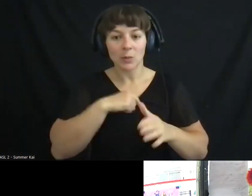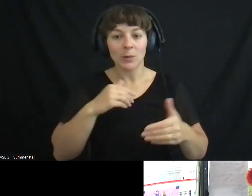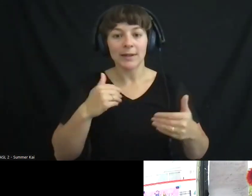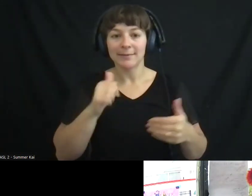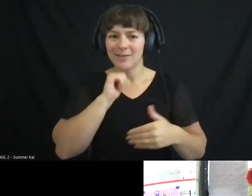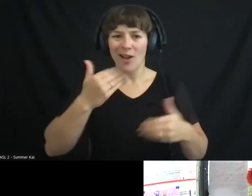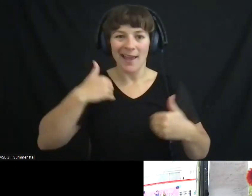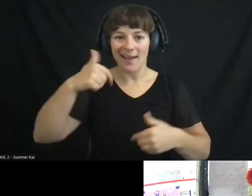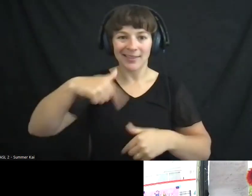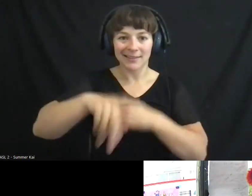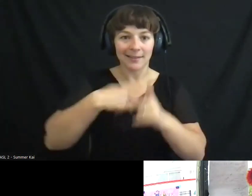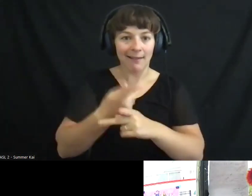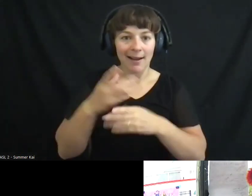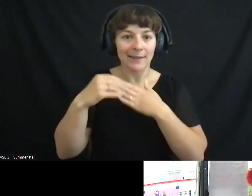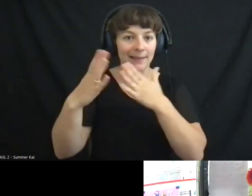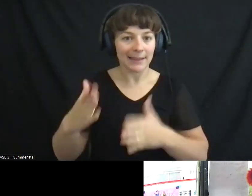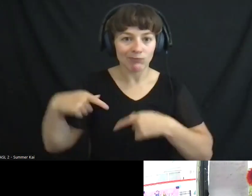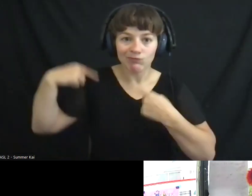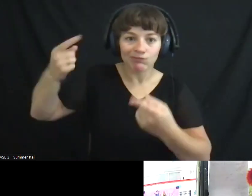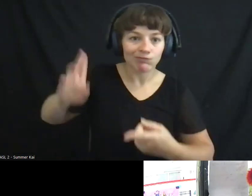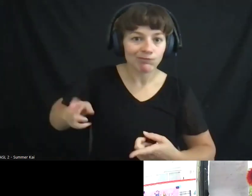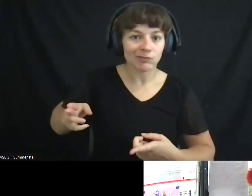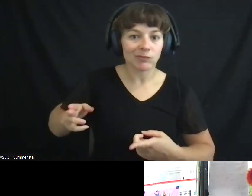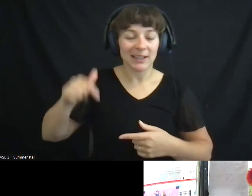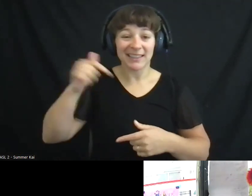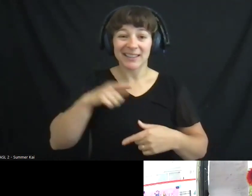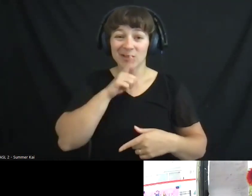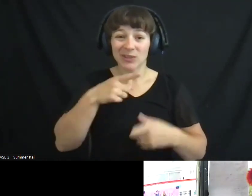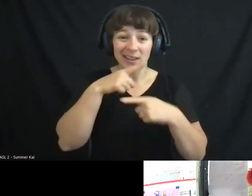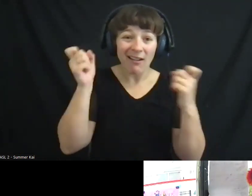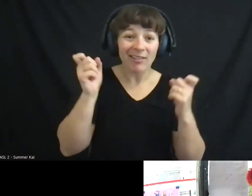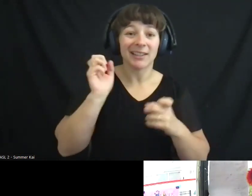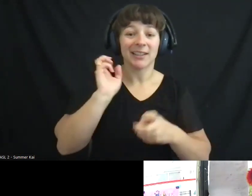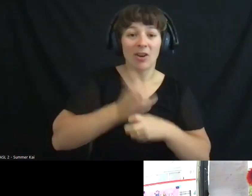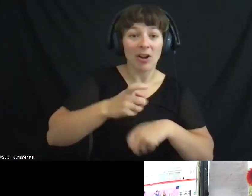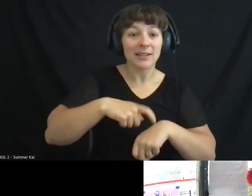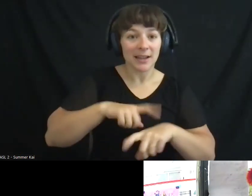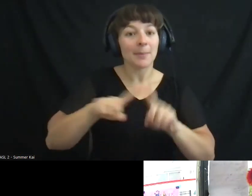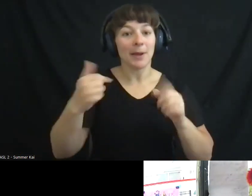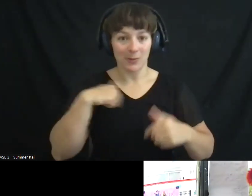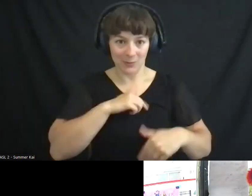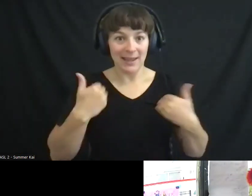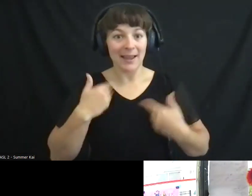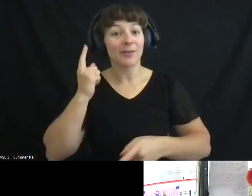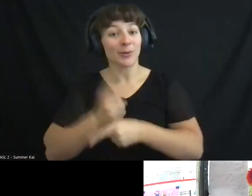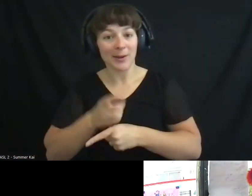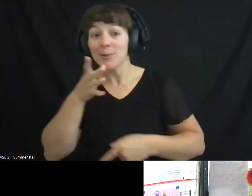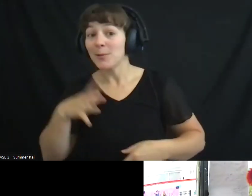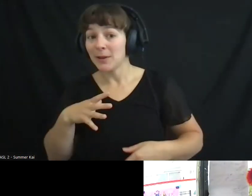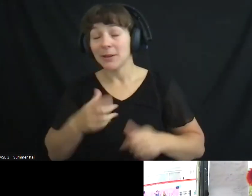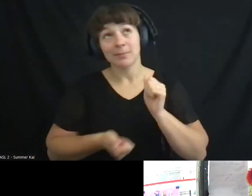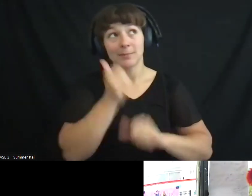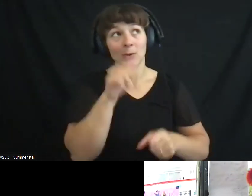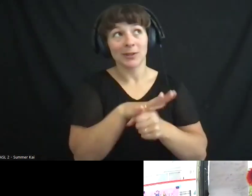leadership historically, and this is an ugly and a hard time, but we have the right women, in most cases, women in the